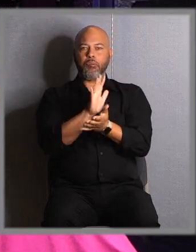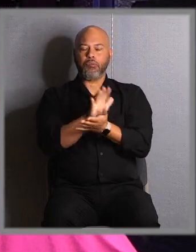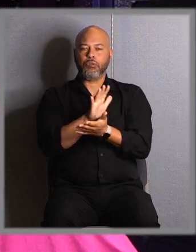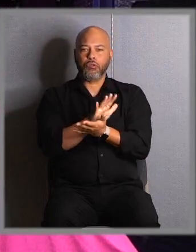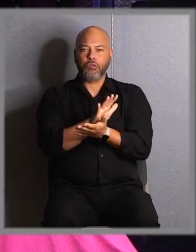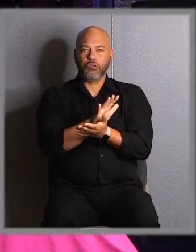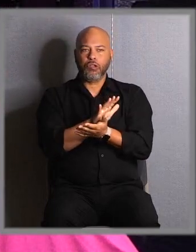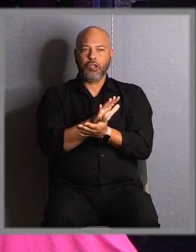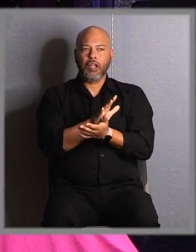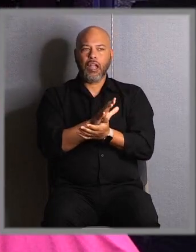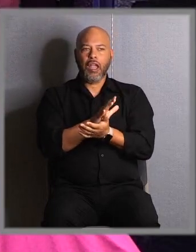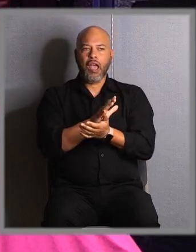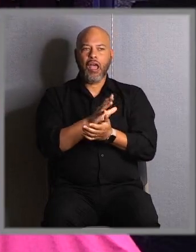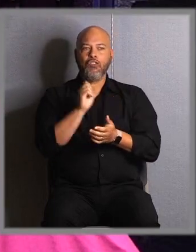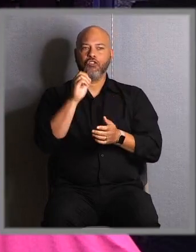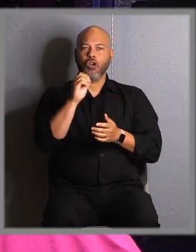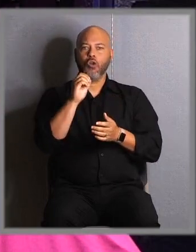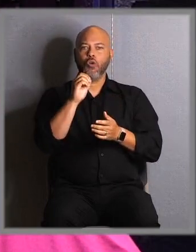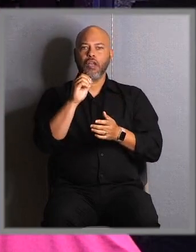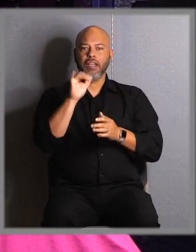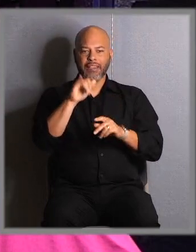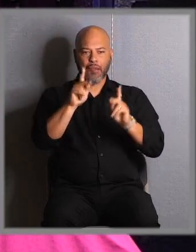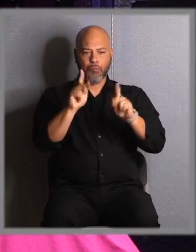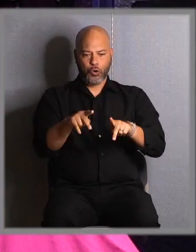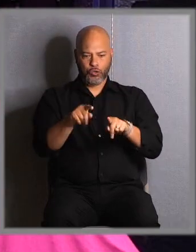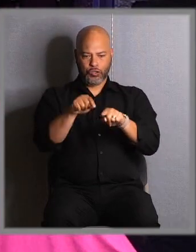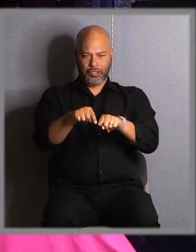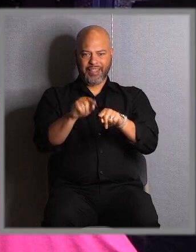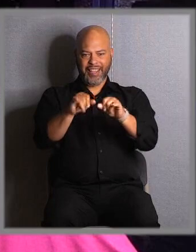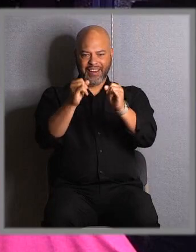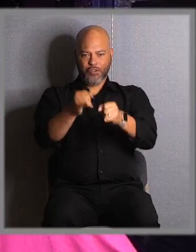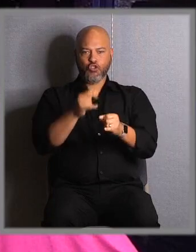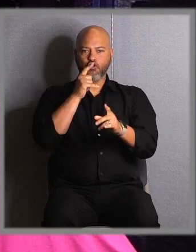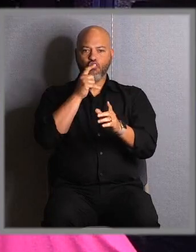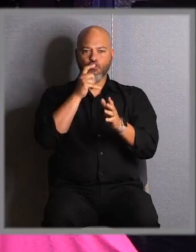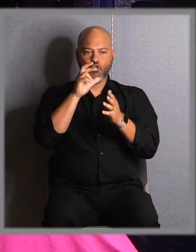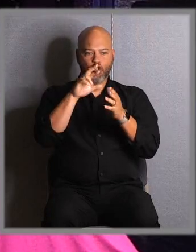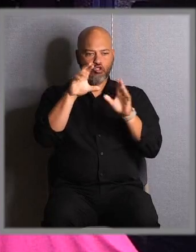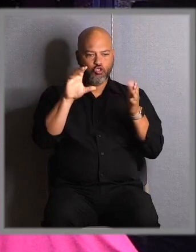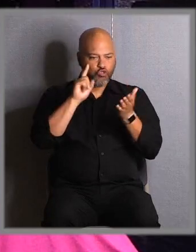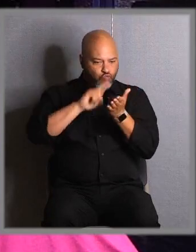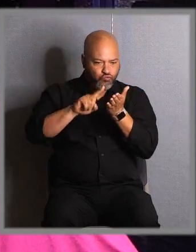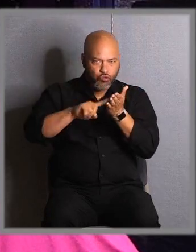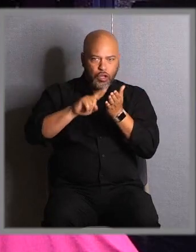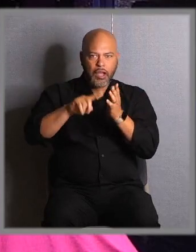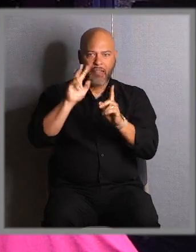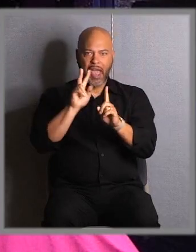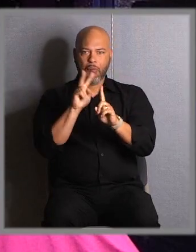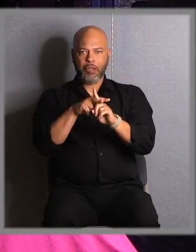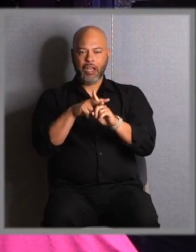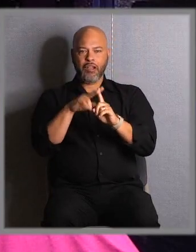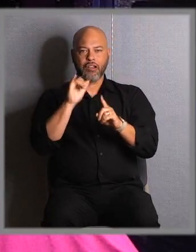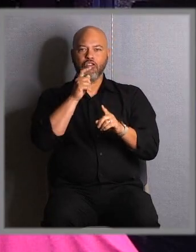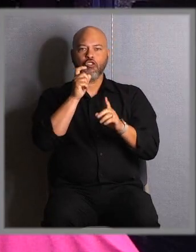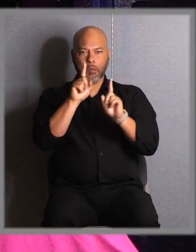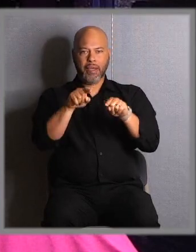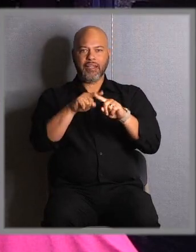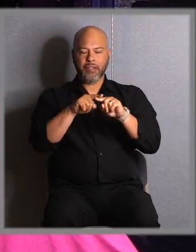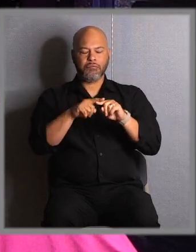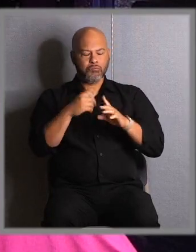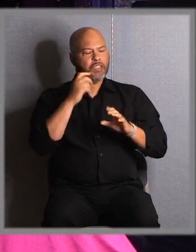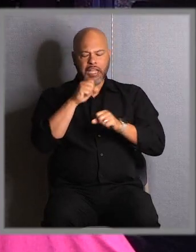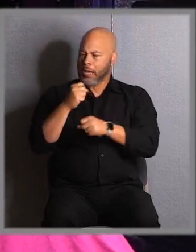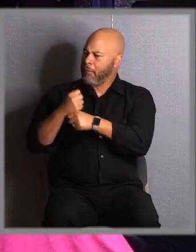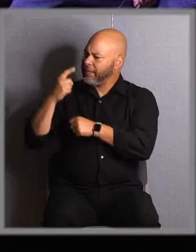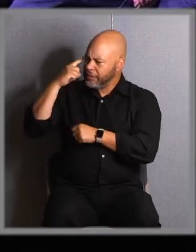And we are, so it's the heart of who that individual, I think. Okay. Does that make sense? It does. It